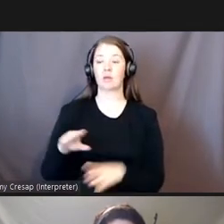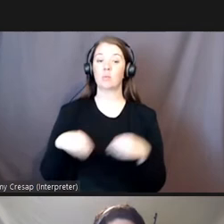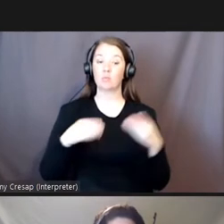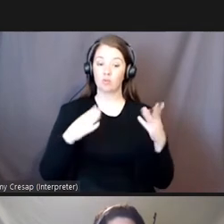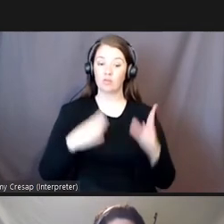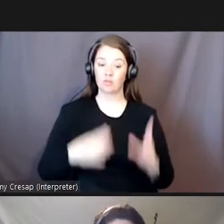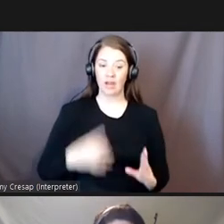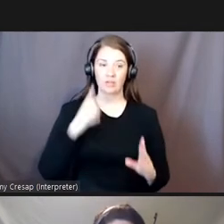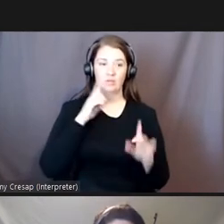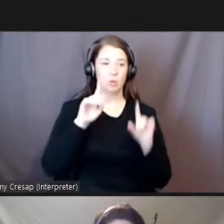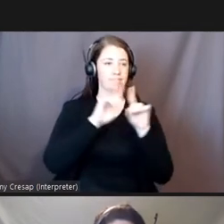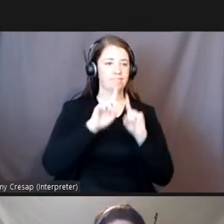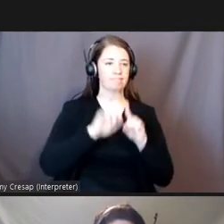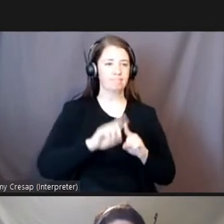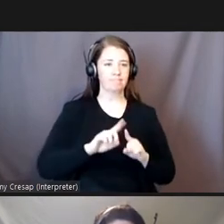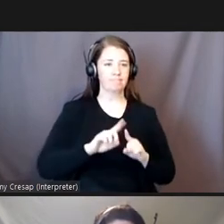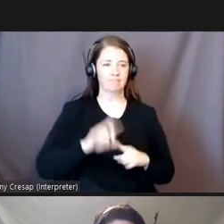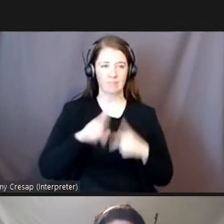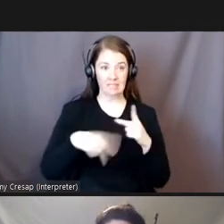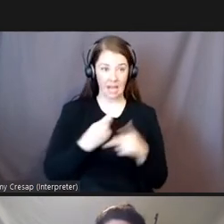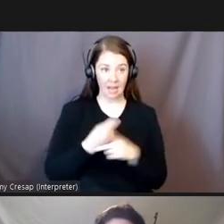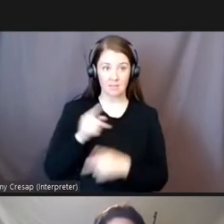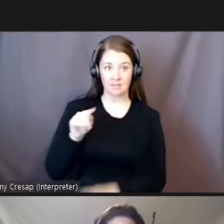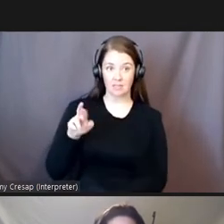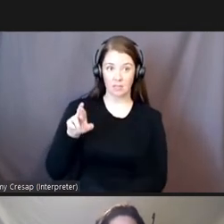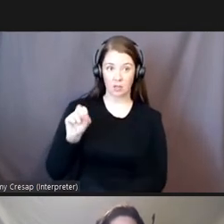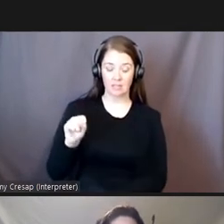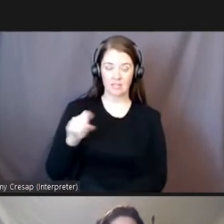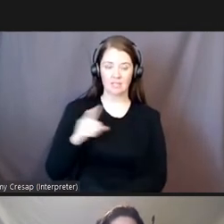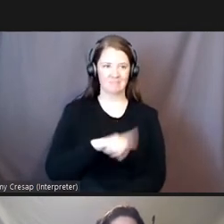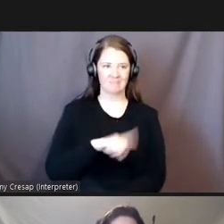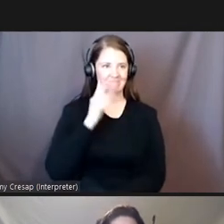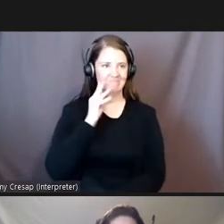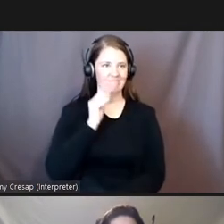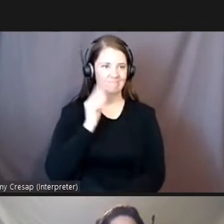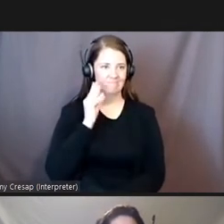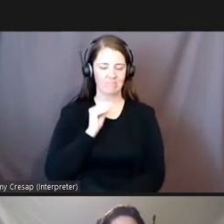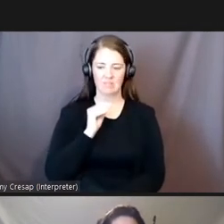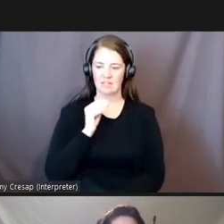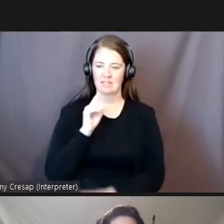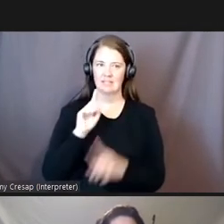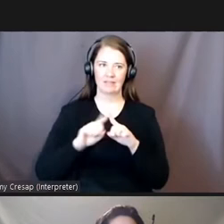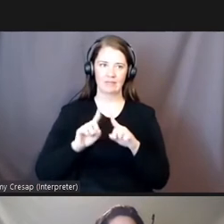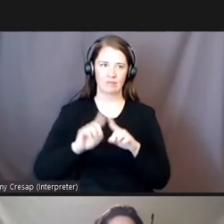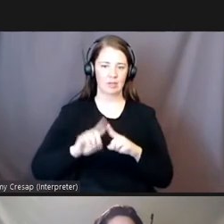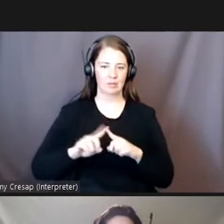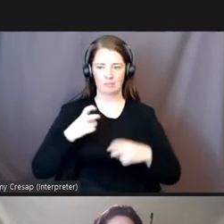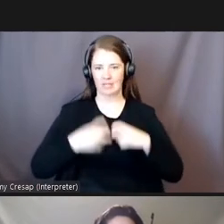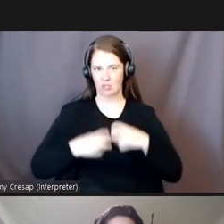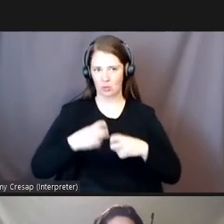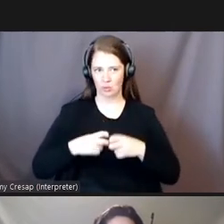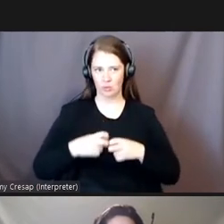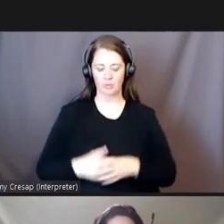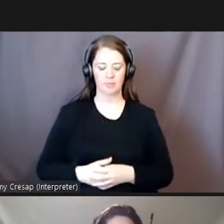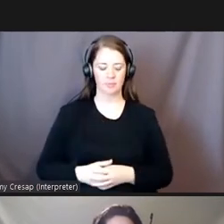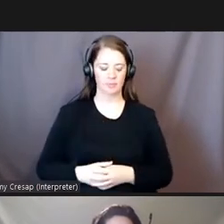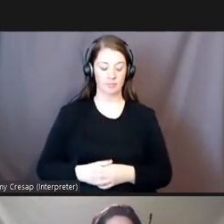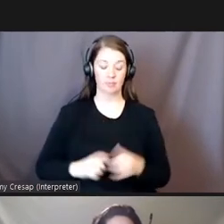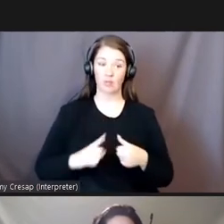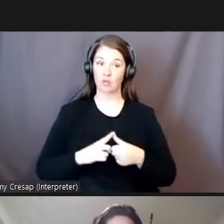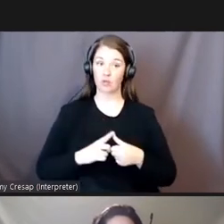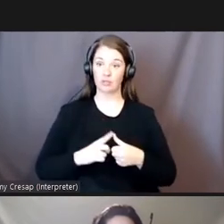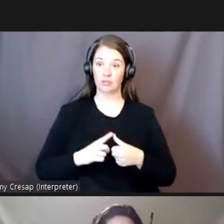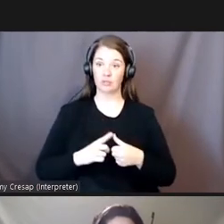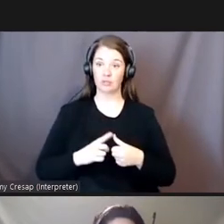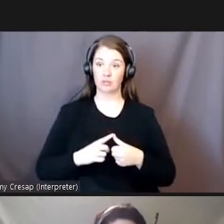Providers of various different forms of TRS were experiencing a number of different issues. First of all, there